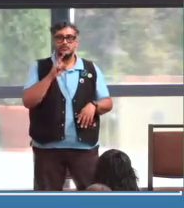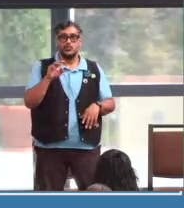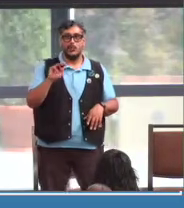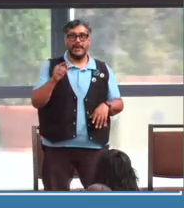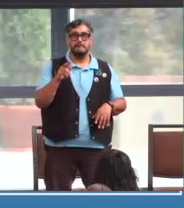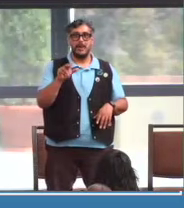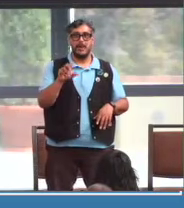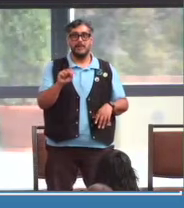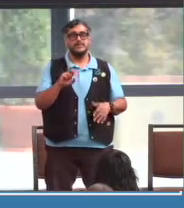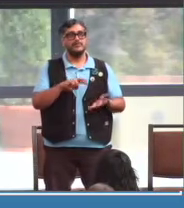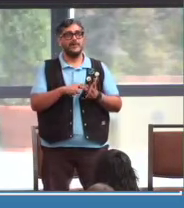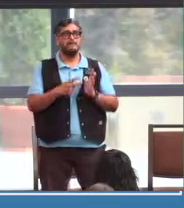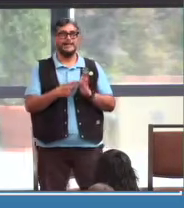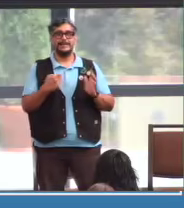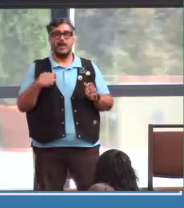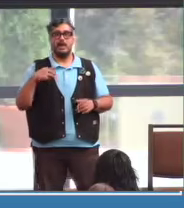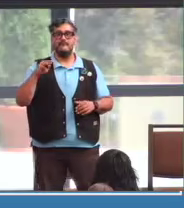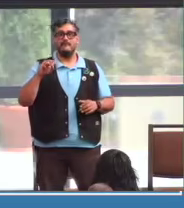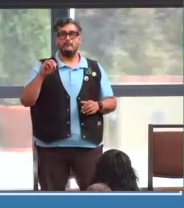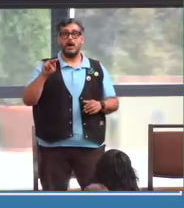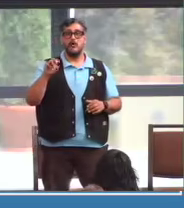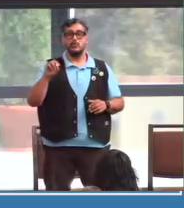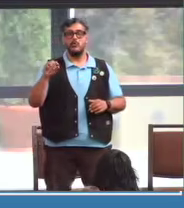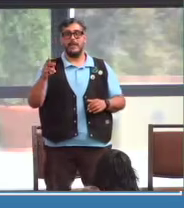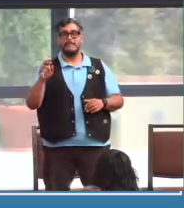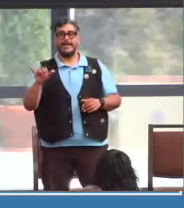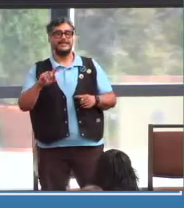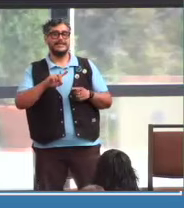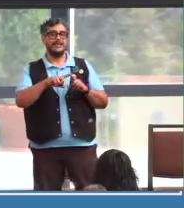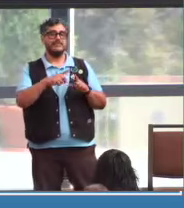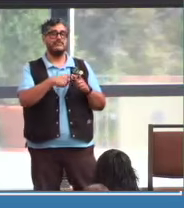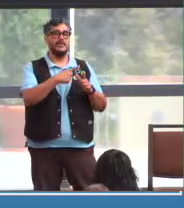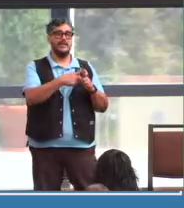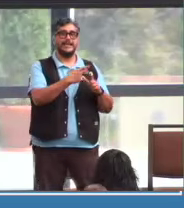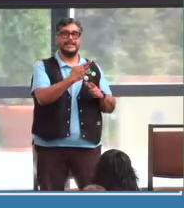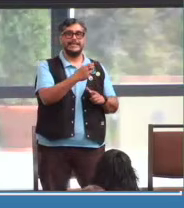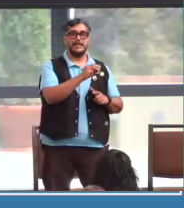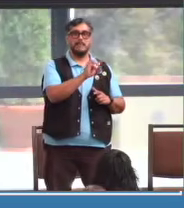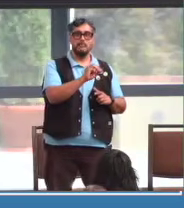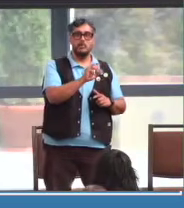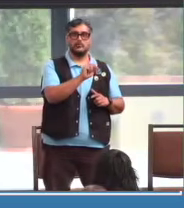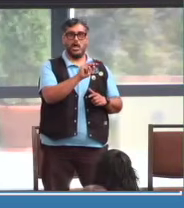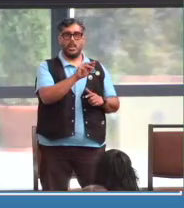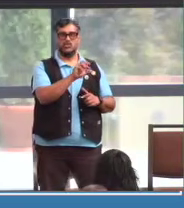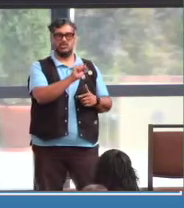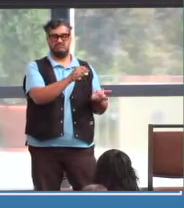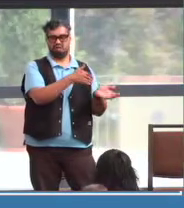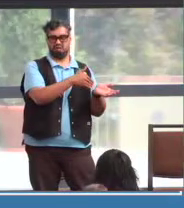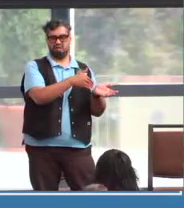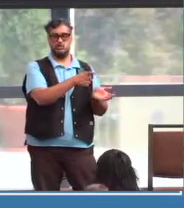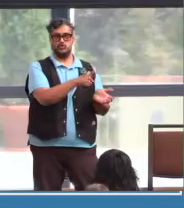that means that insinuates there's a monoclonality, then a hematologist should be following you as well.